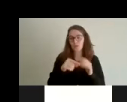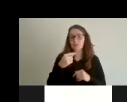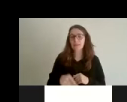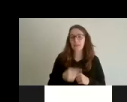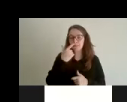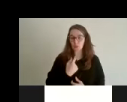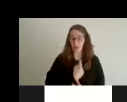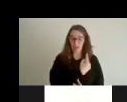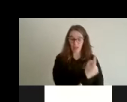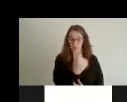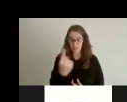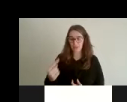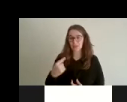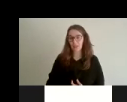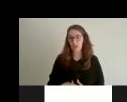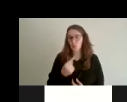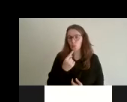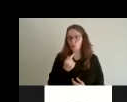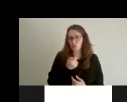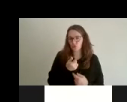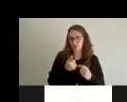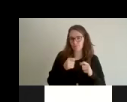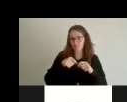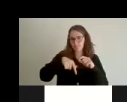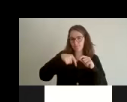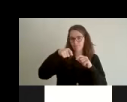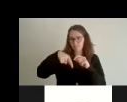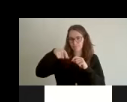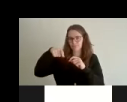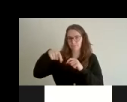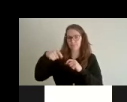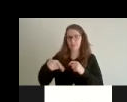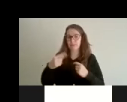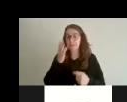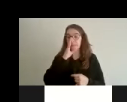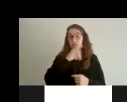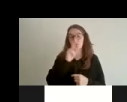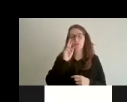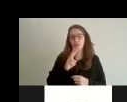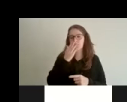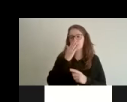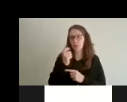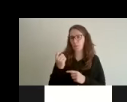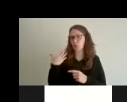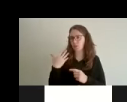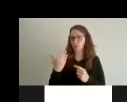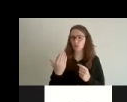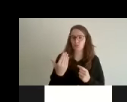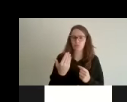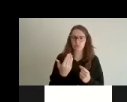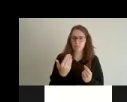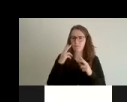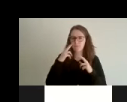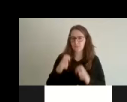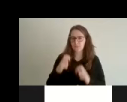everybody is not true. There is really, if you look at recent studies, for example, the Harvard project, that when